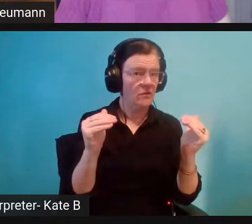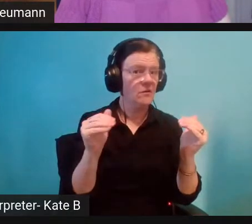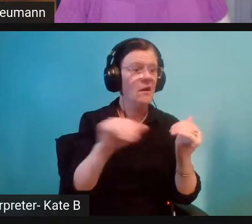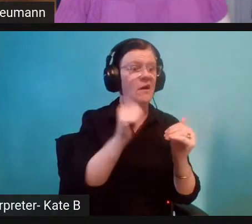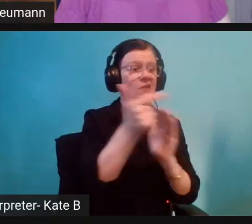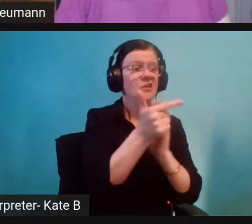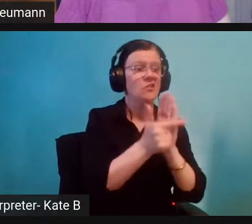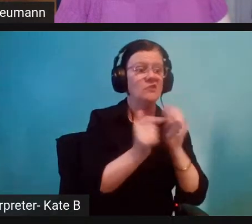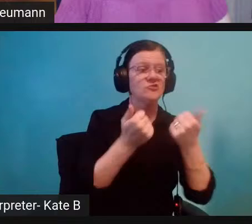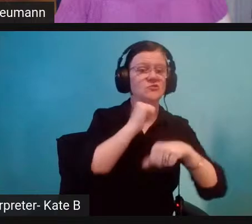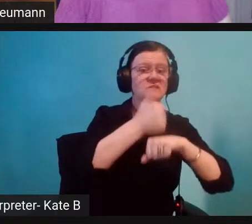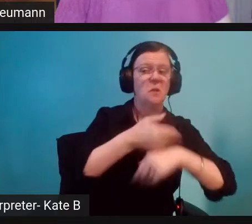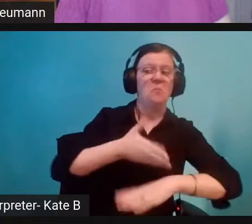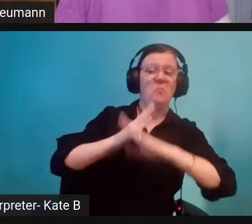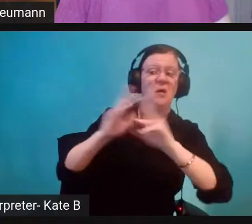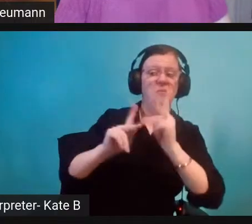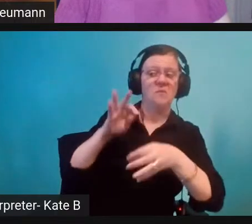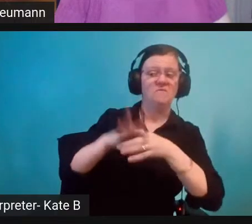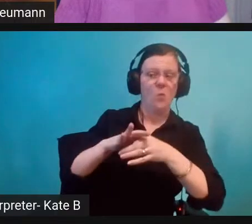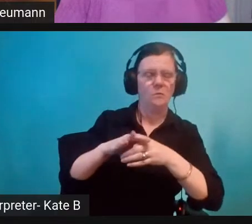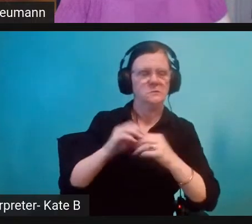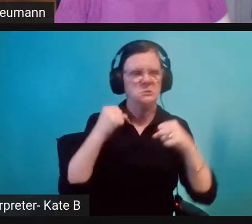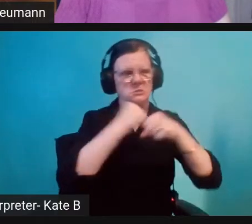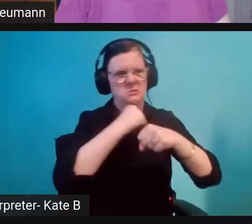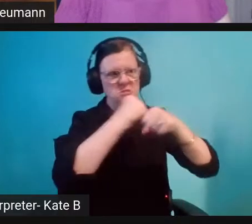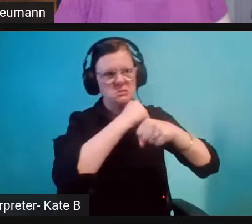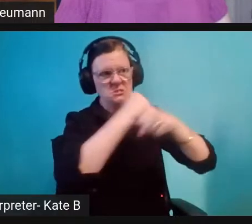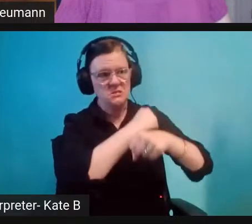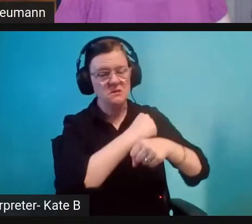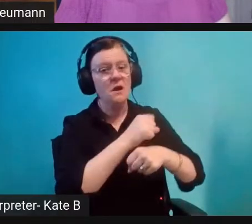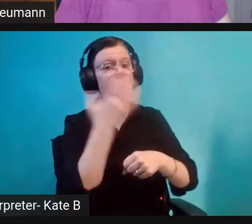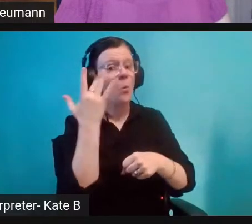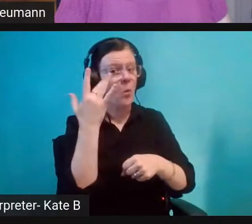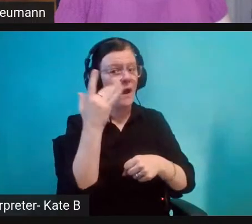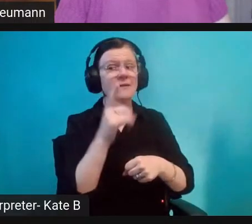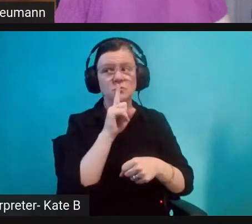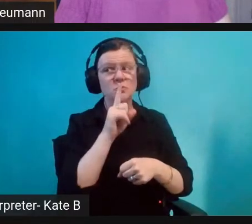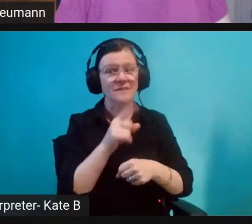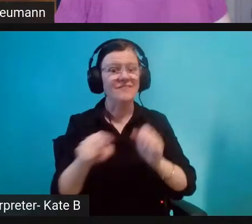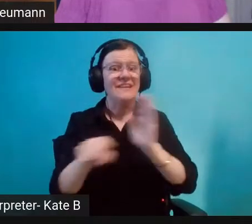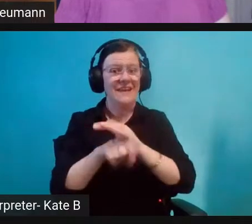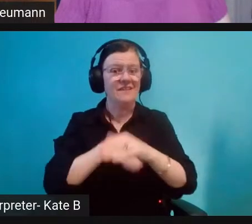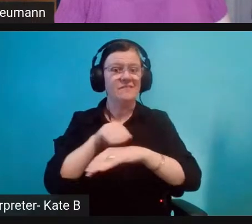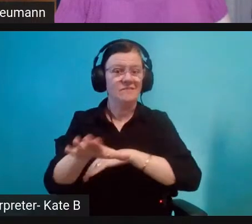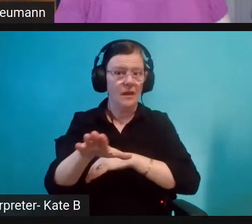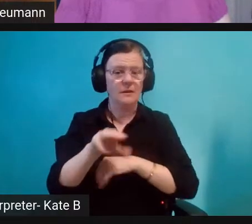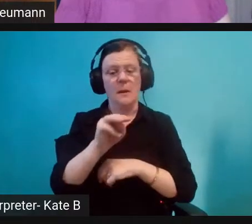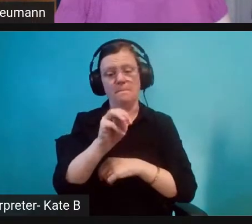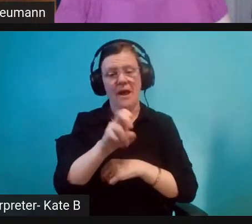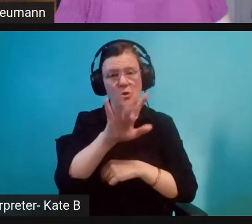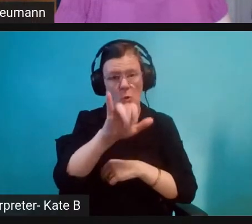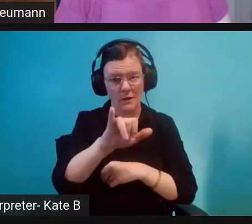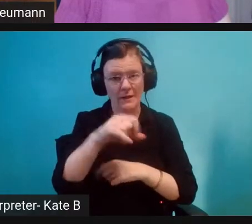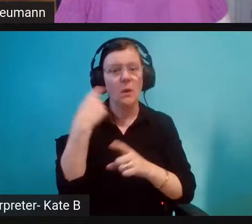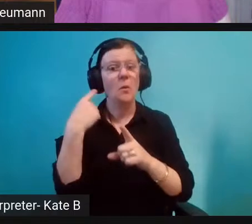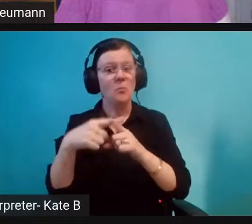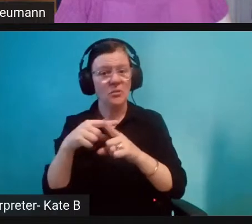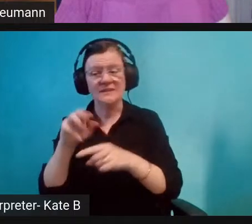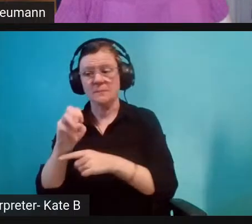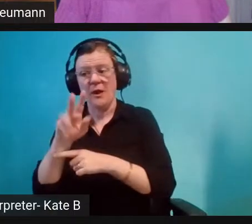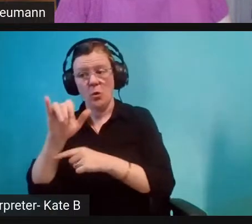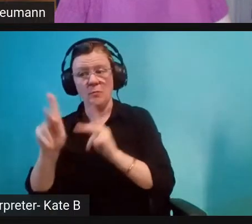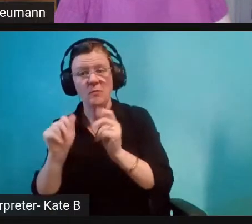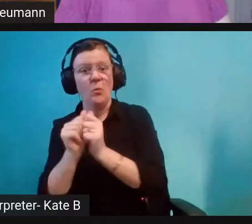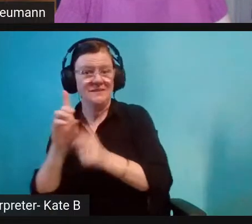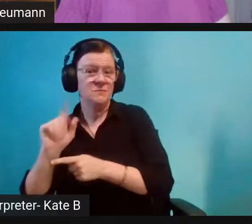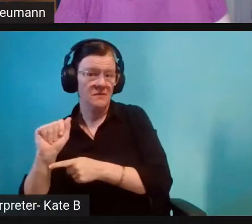laws that governments are passing, because it will have an adverse effect on minorities, including minorities with